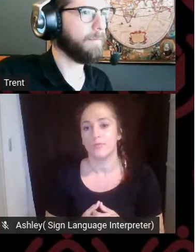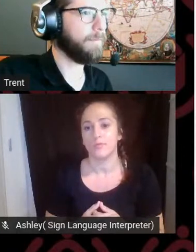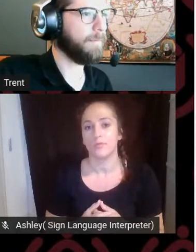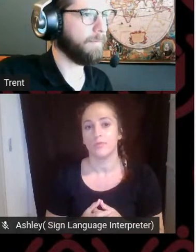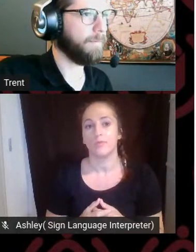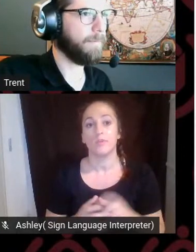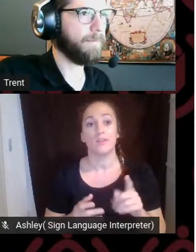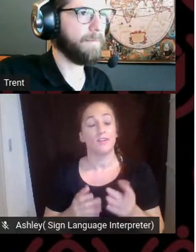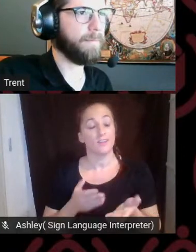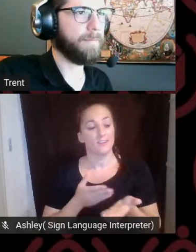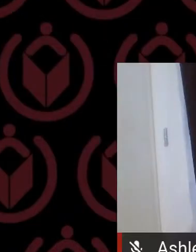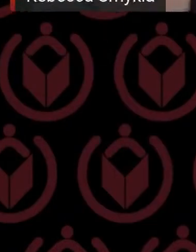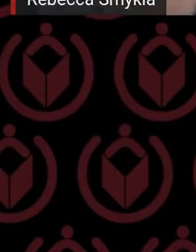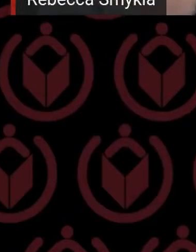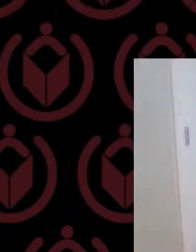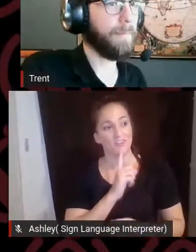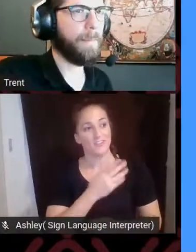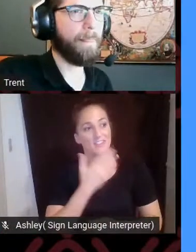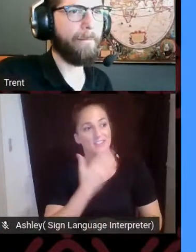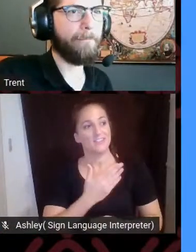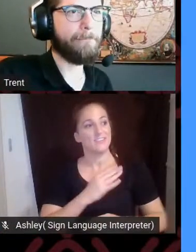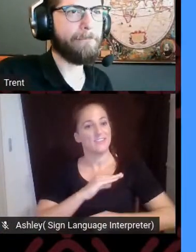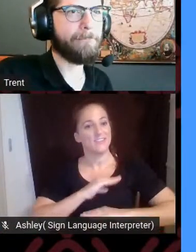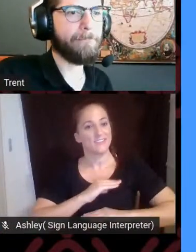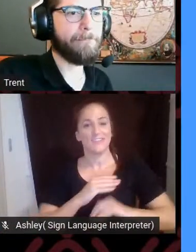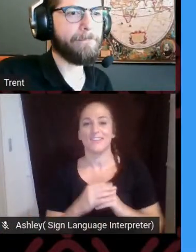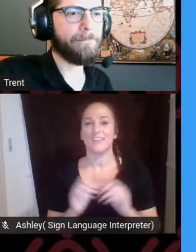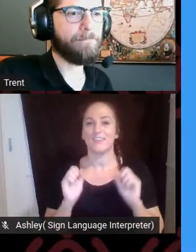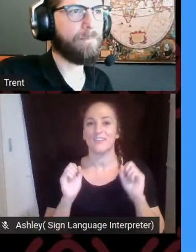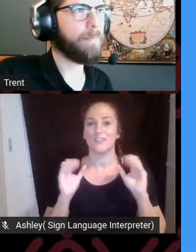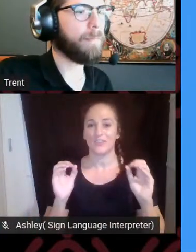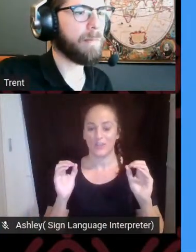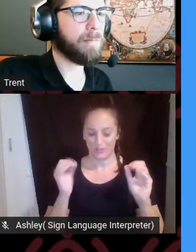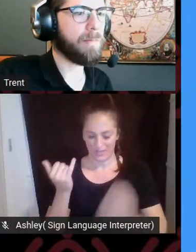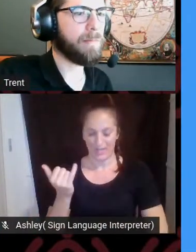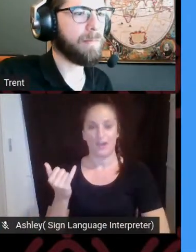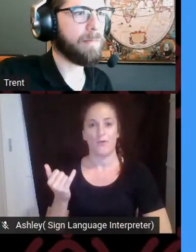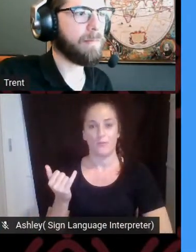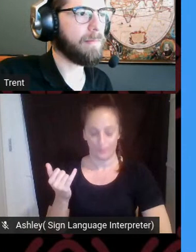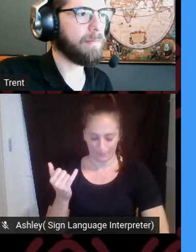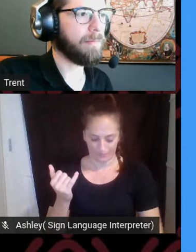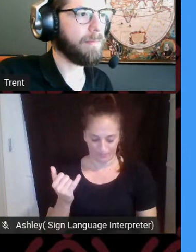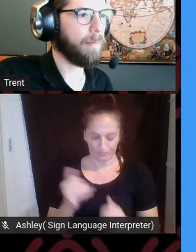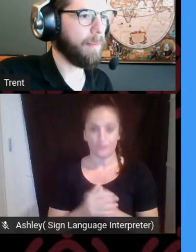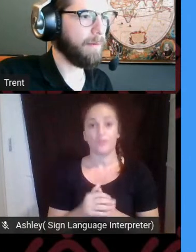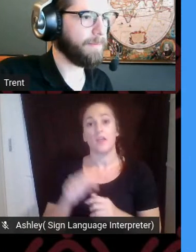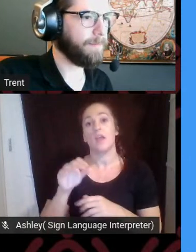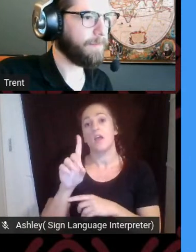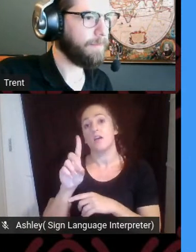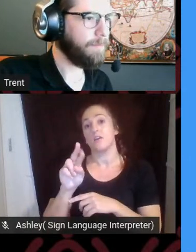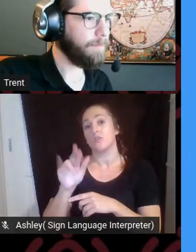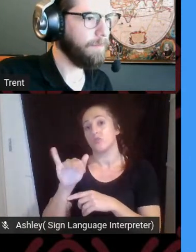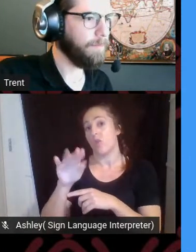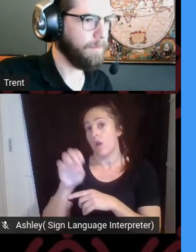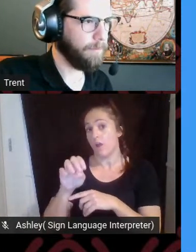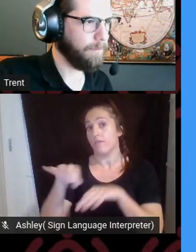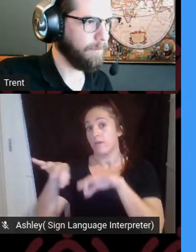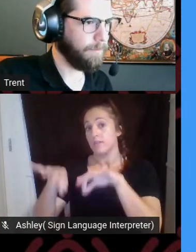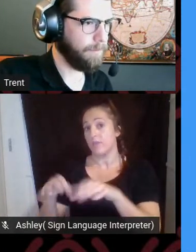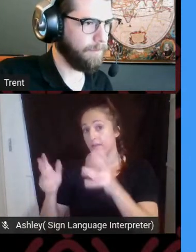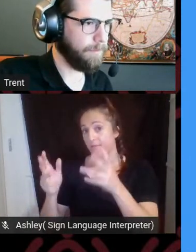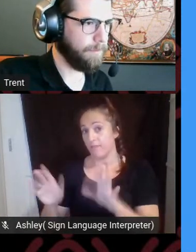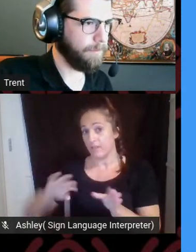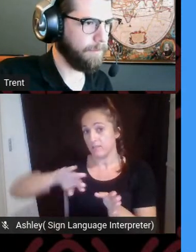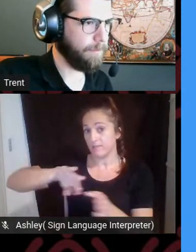All right, very good, very good. So now that we have gone over Drive, let's talk about some of these